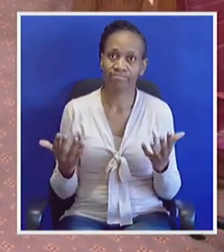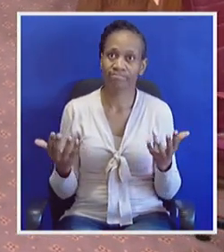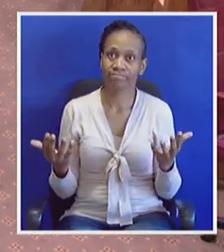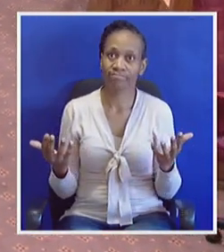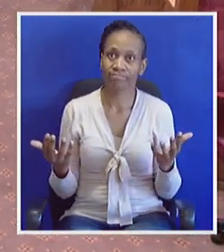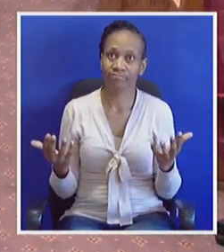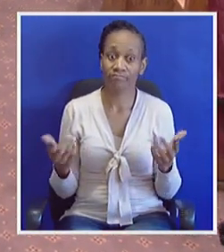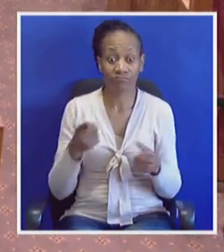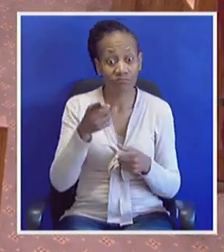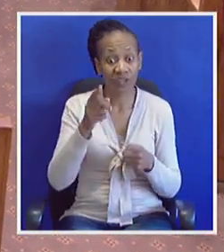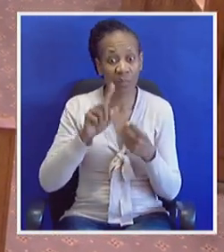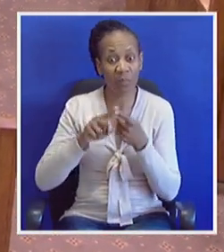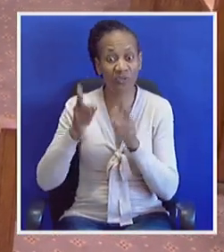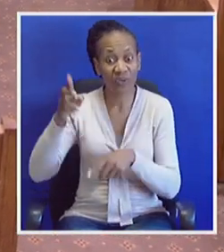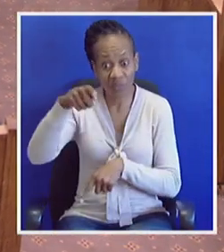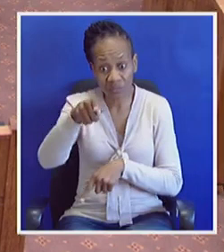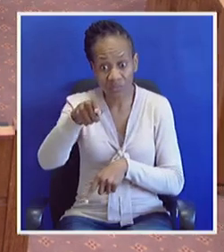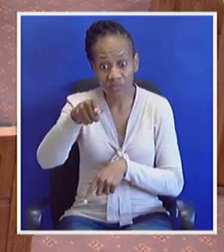Are you raising a point of order?